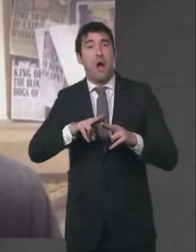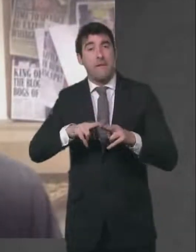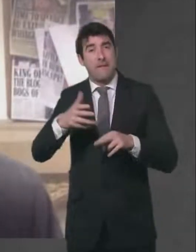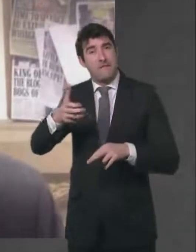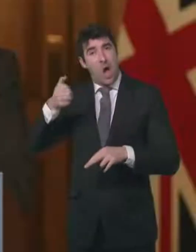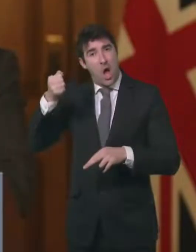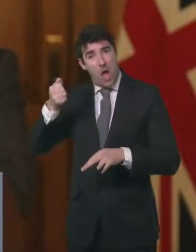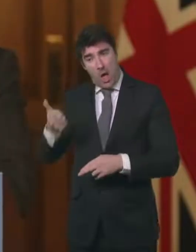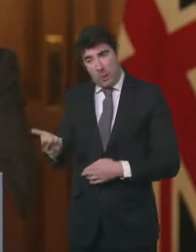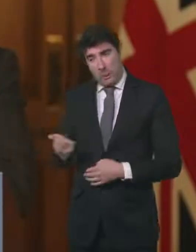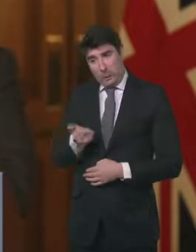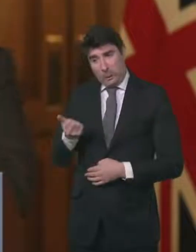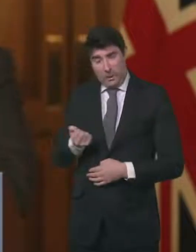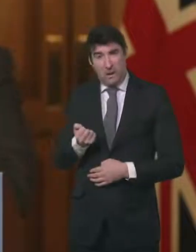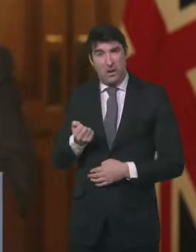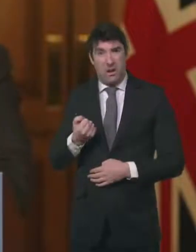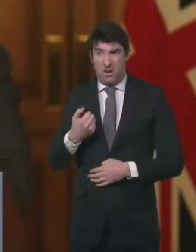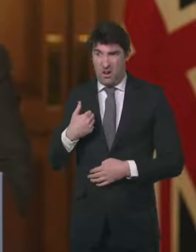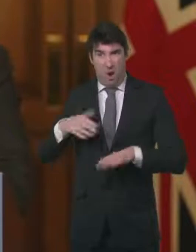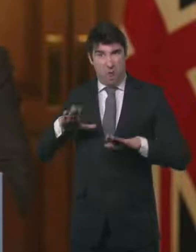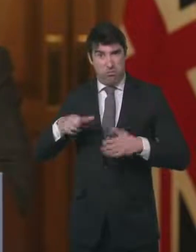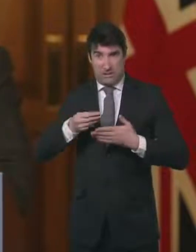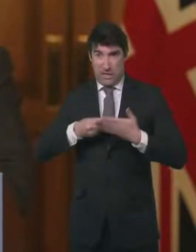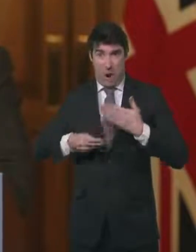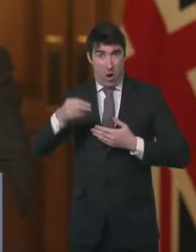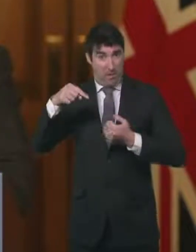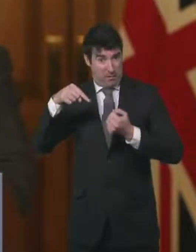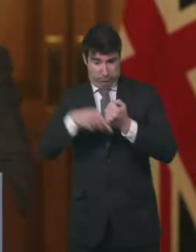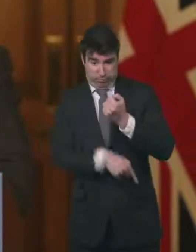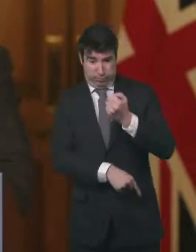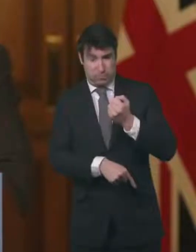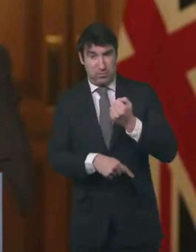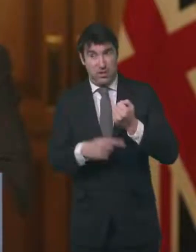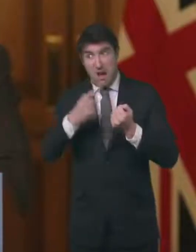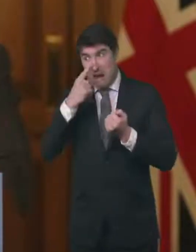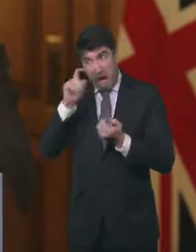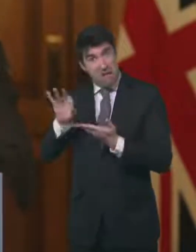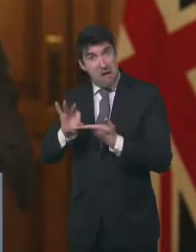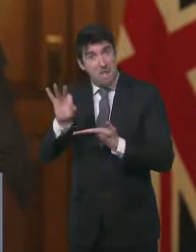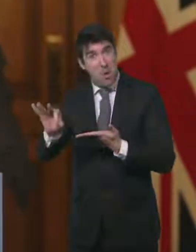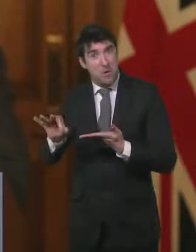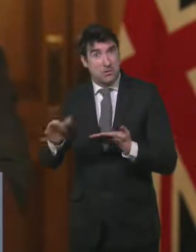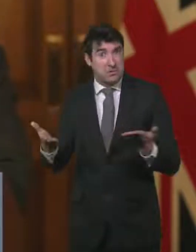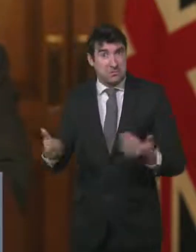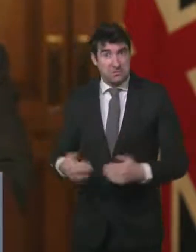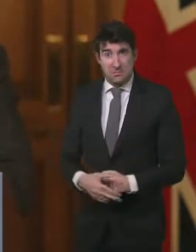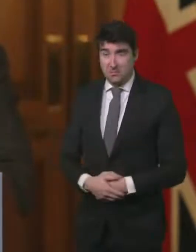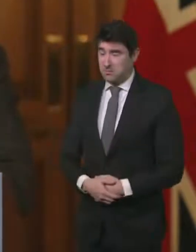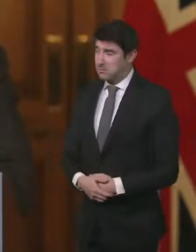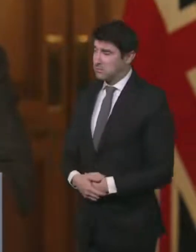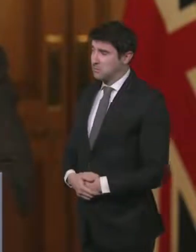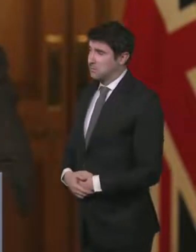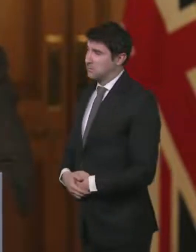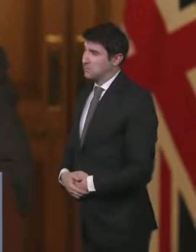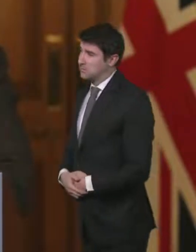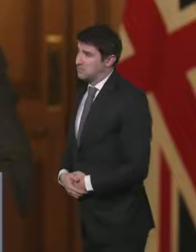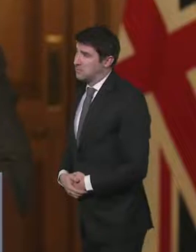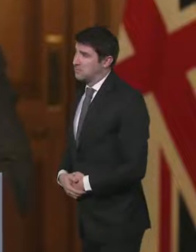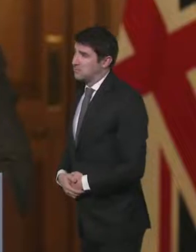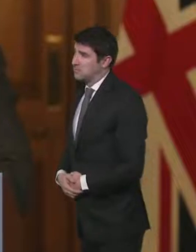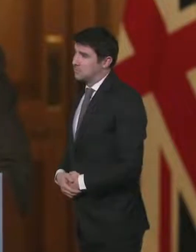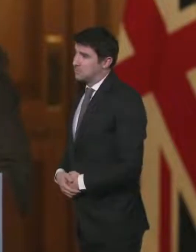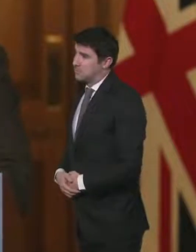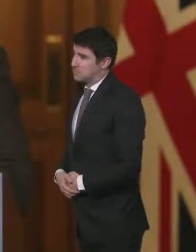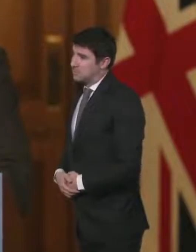name? Thanks very much, Mesa. And obviously, we deeply regret the necessity